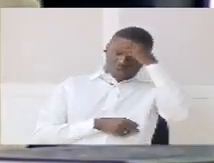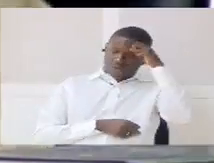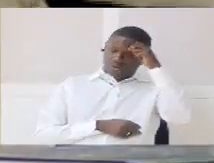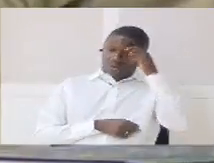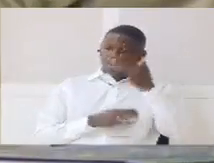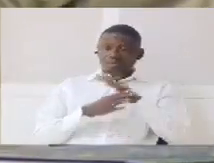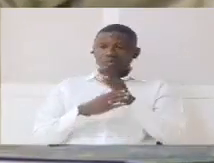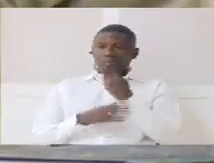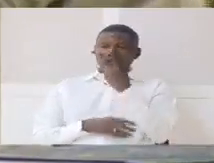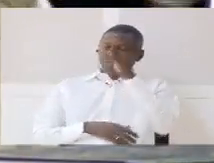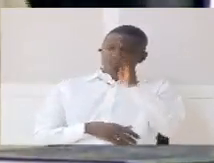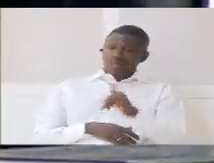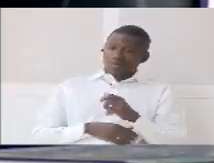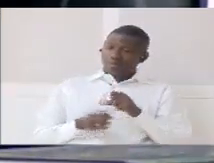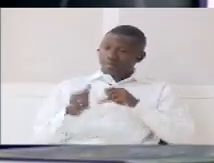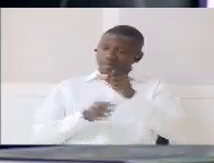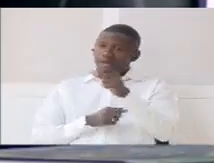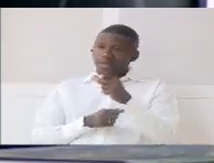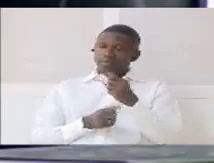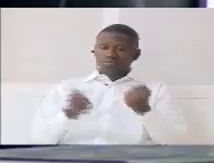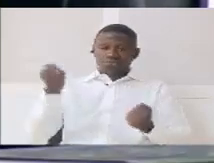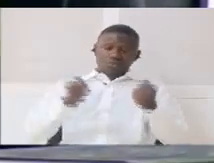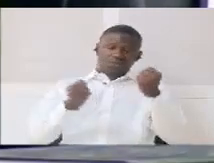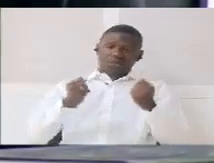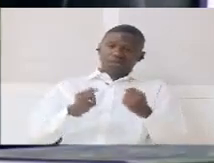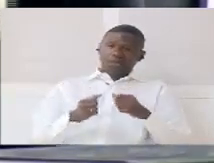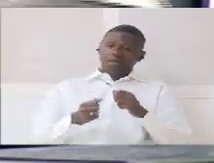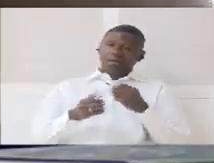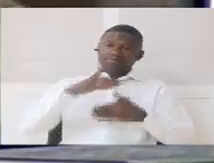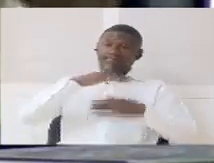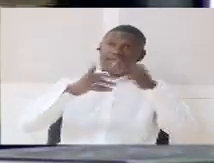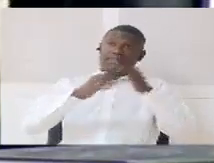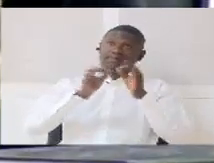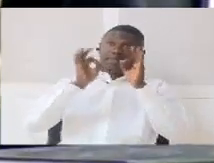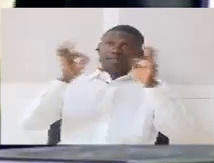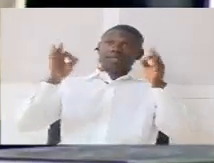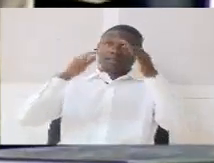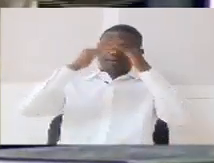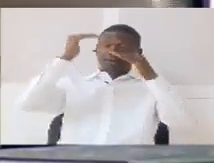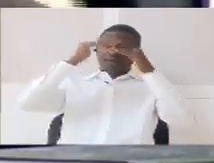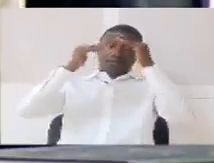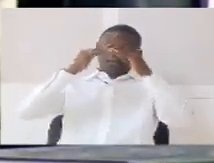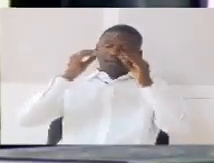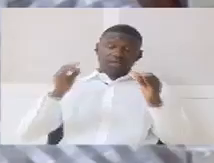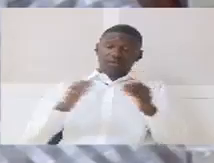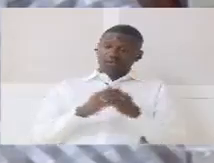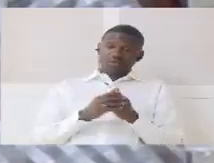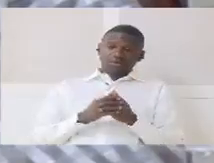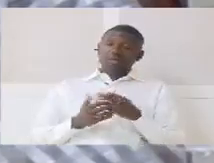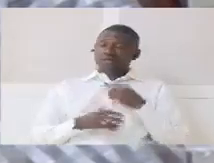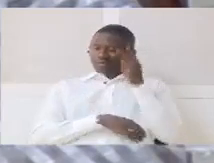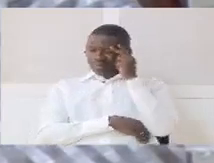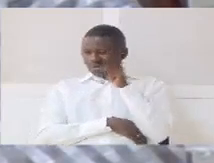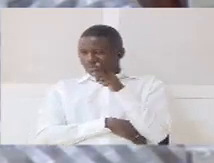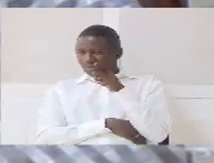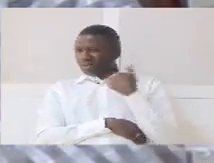within 2 years, the motor sam, and they are buying vehicles. The fantastic houses nyollo. They are building fantastic houses. Ajako yunuman na dukola bankoe. I see to it that